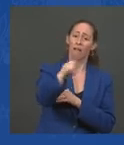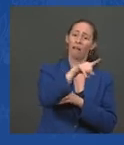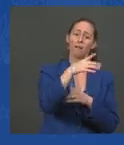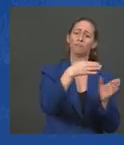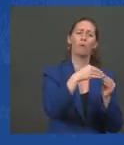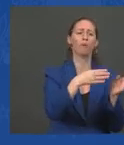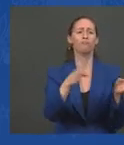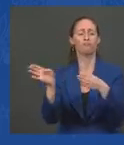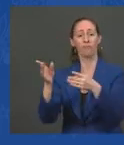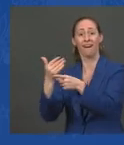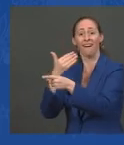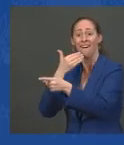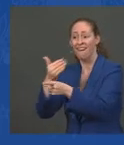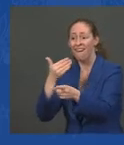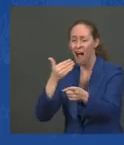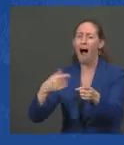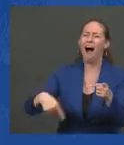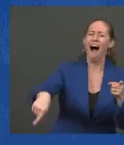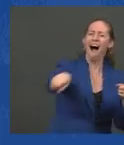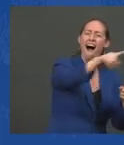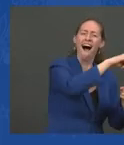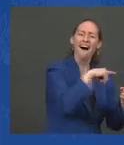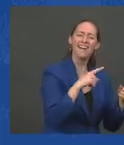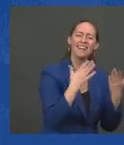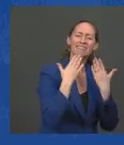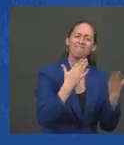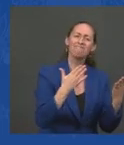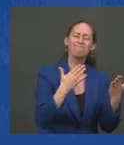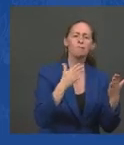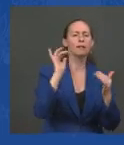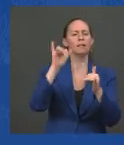well. That's keeping the promise of America.